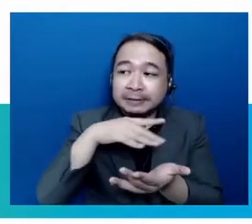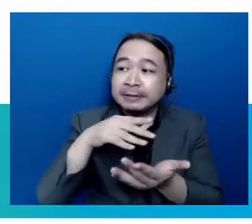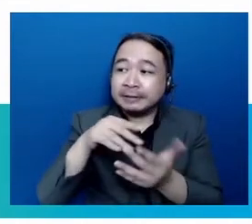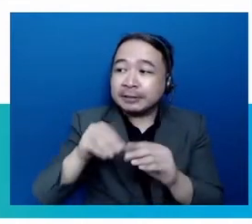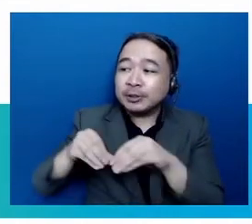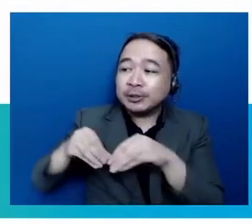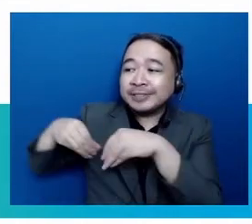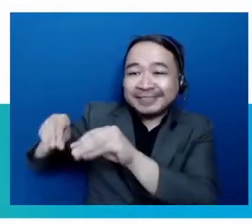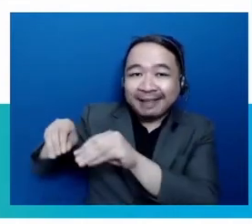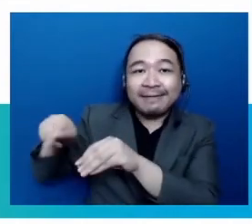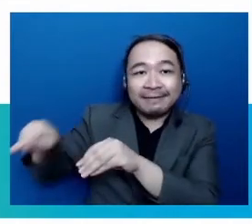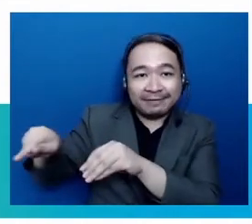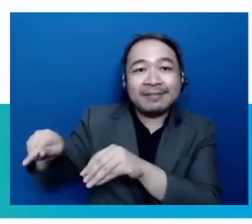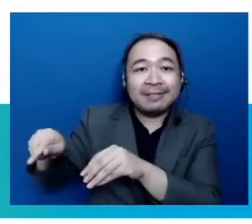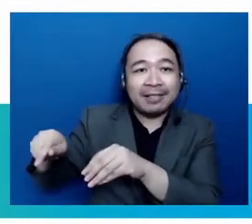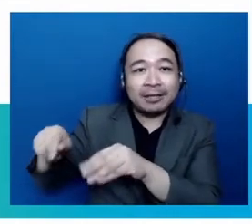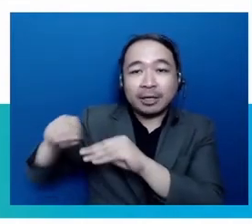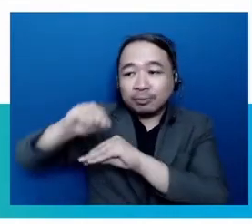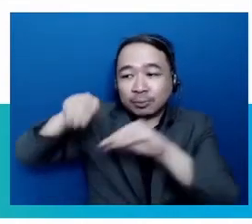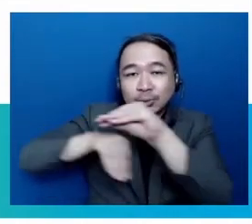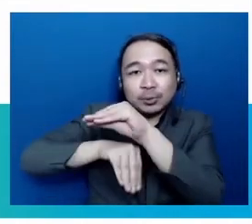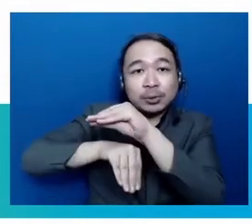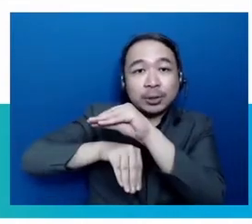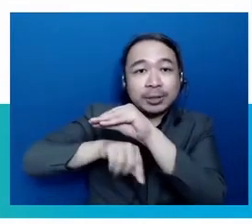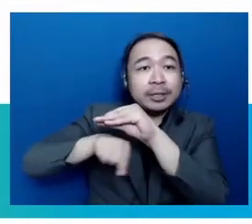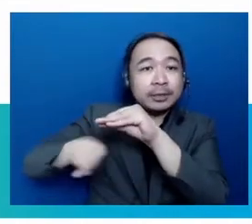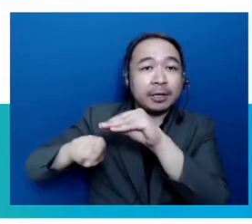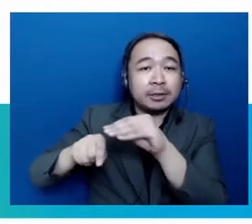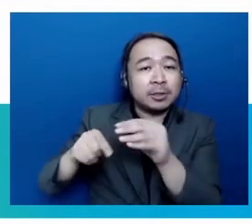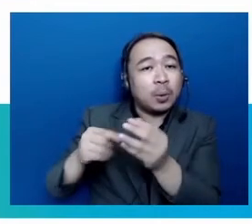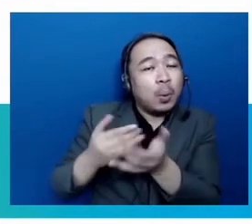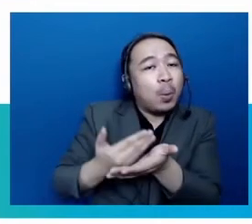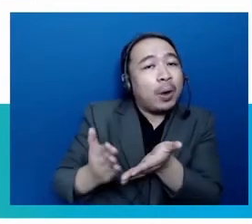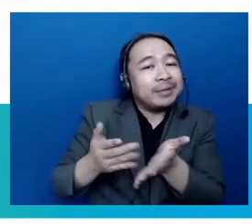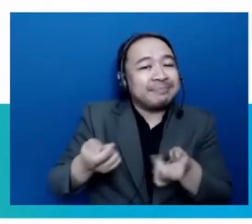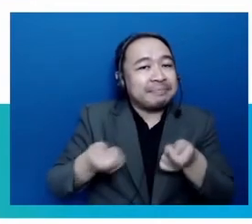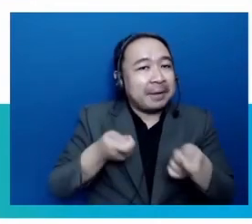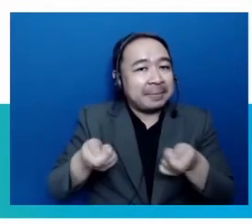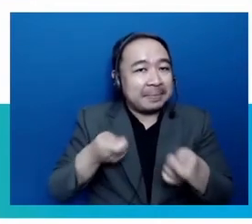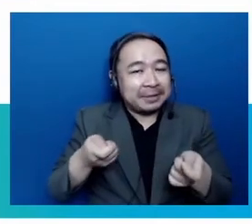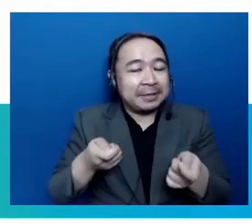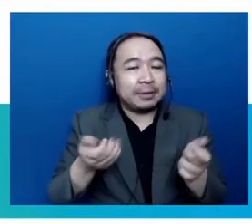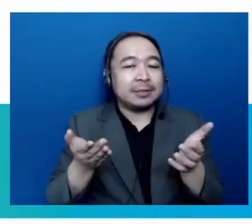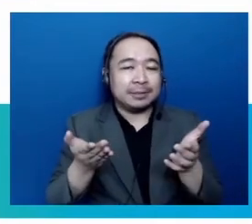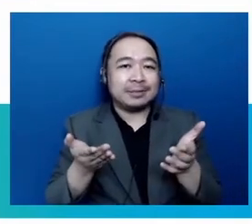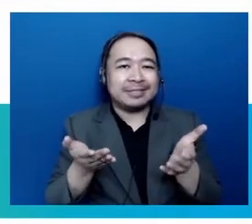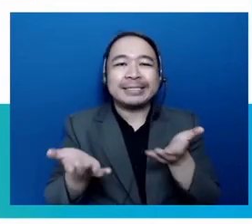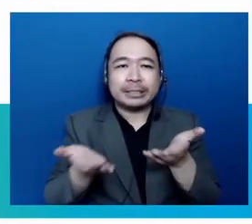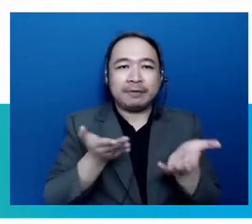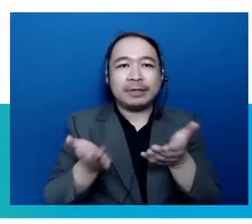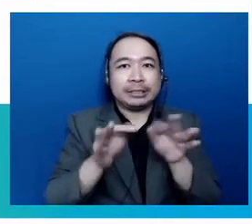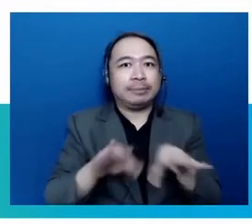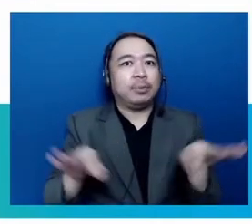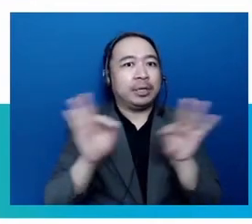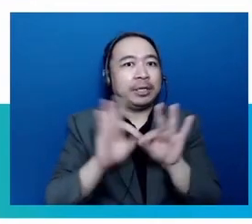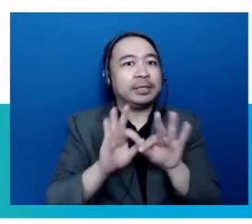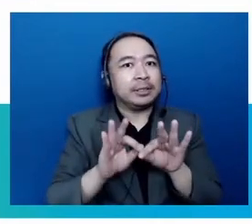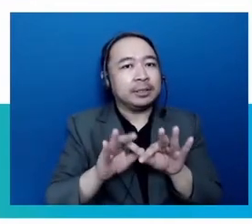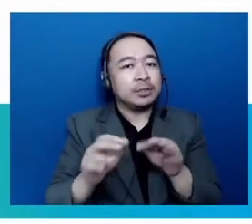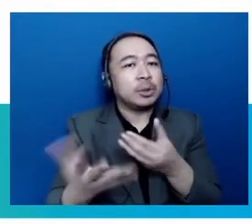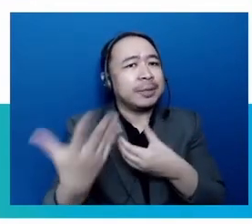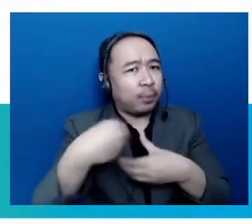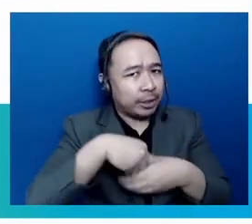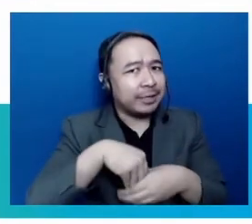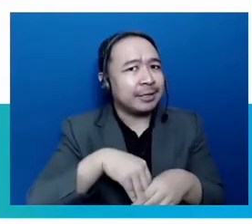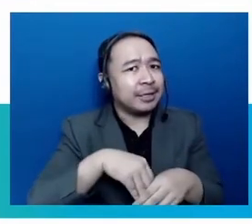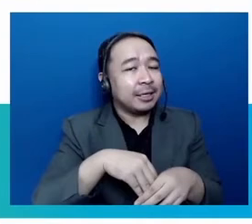economy and waste management services going. And it's important because, one, because they're part of it, but also, two,